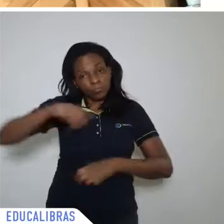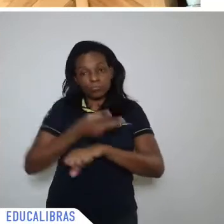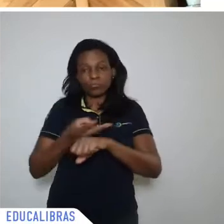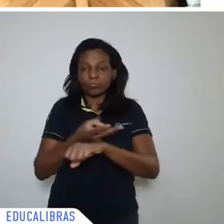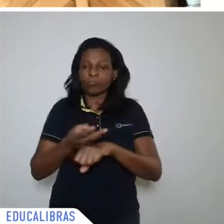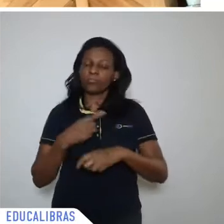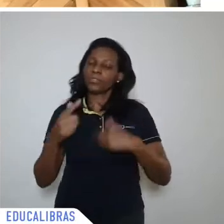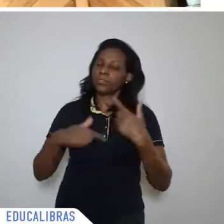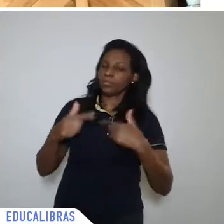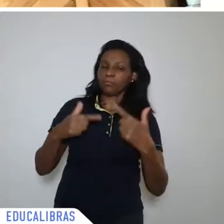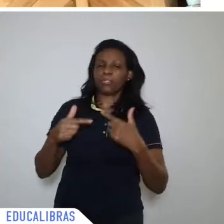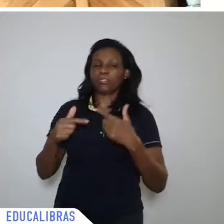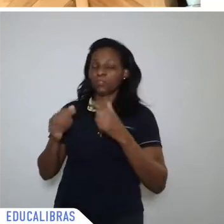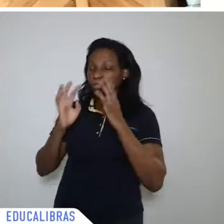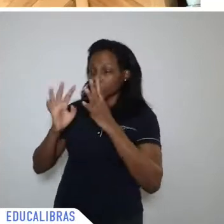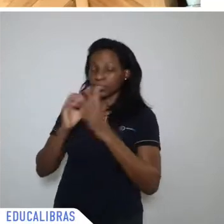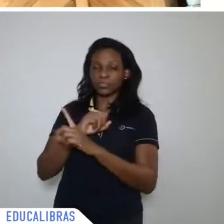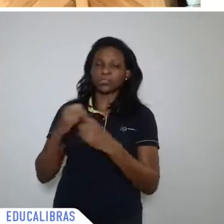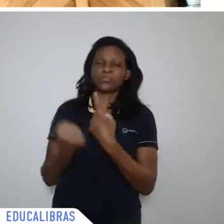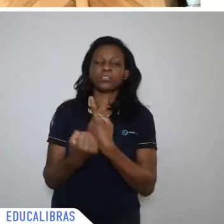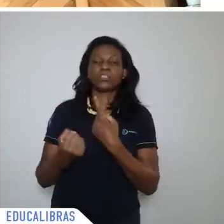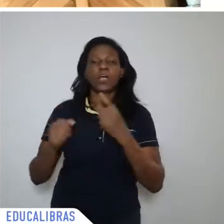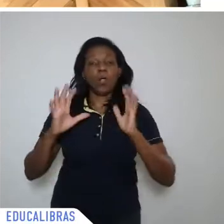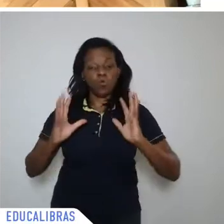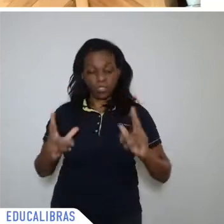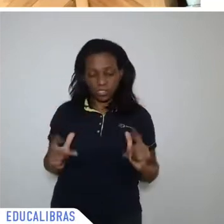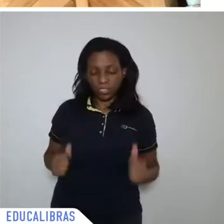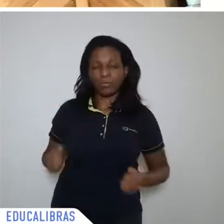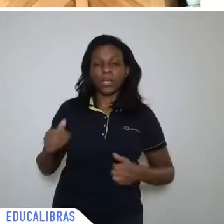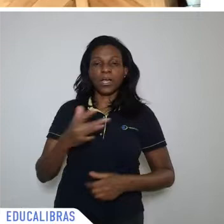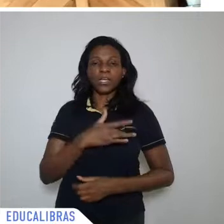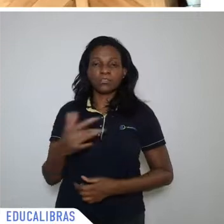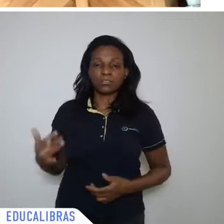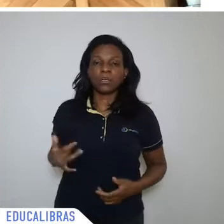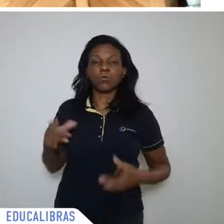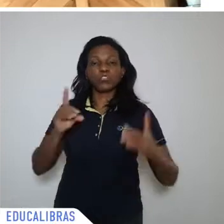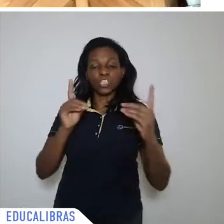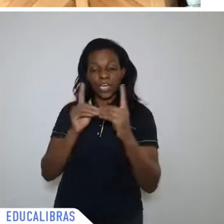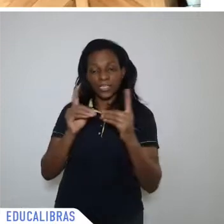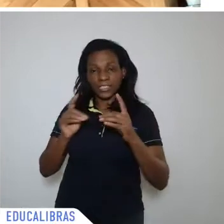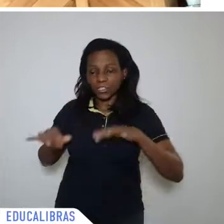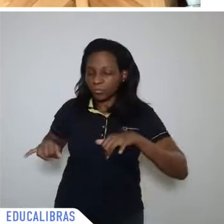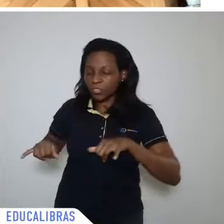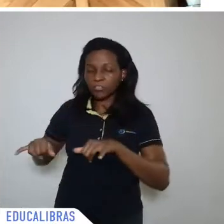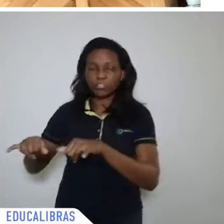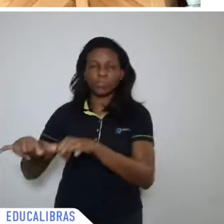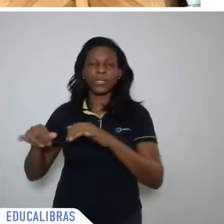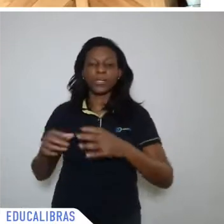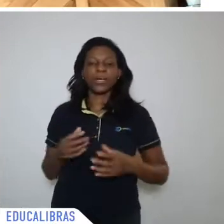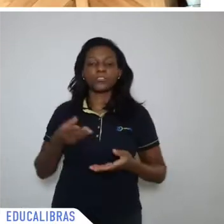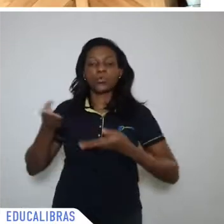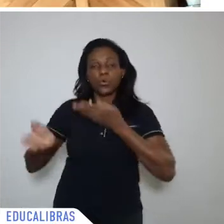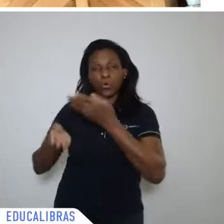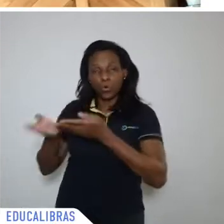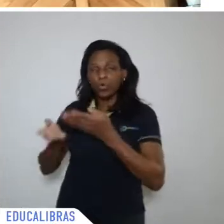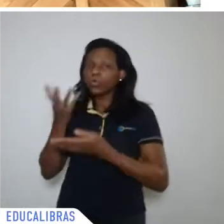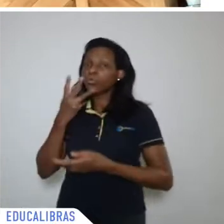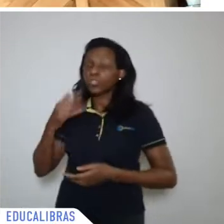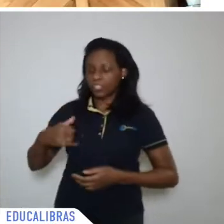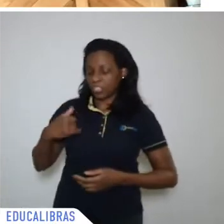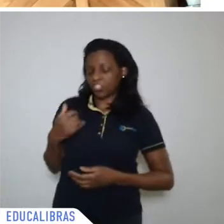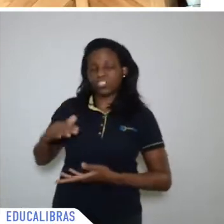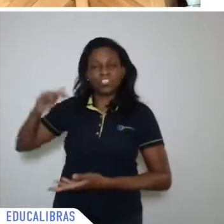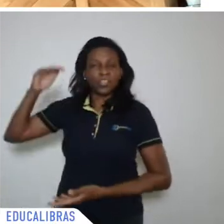So we look for social assistance works, cleaning of healthcare,